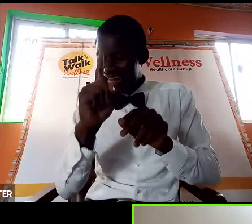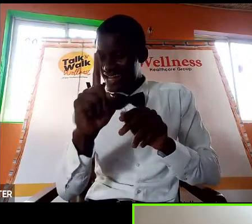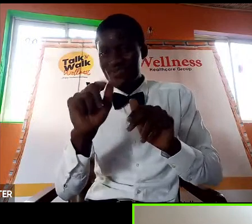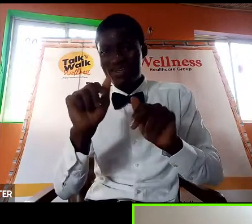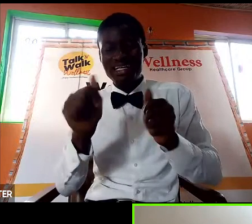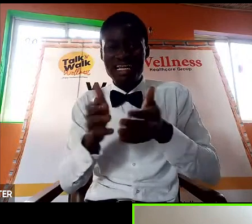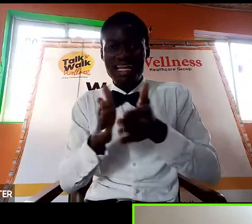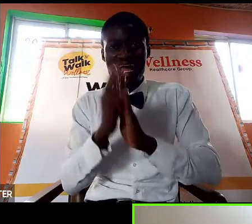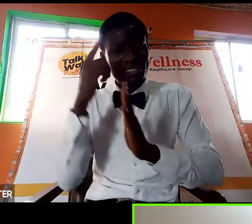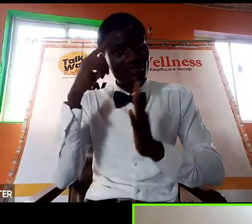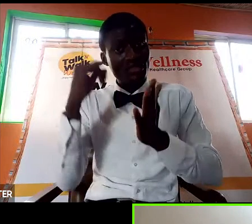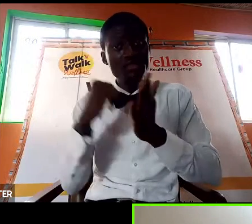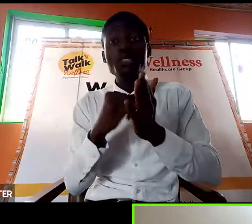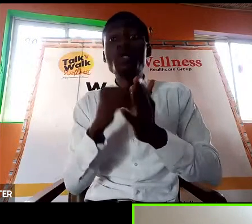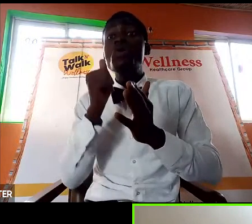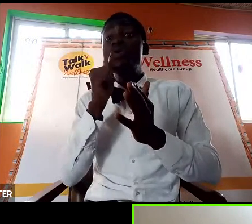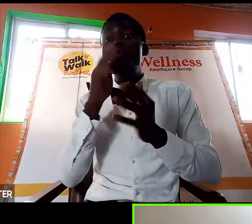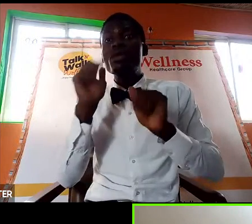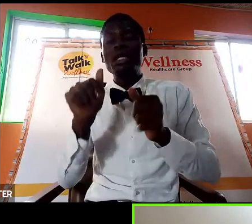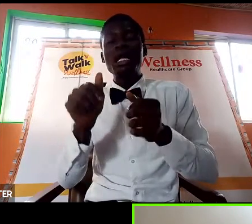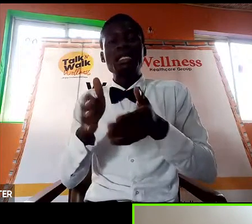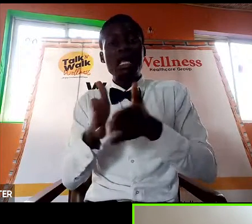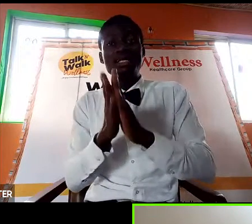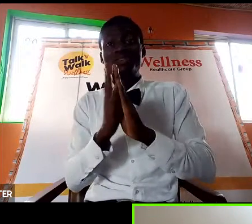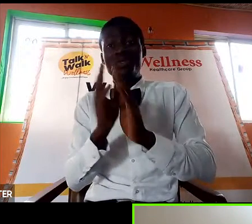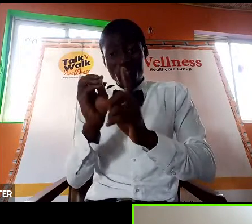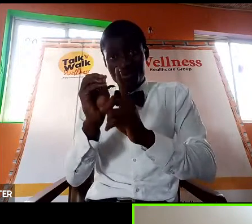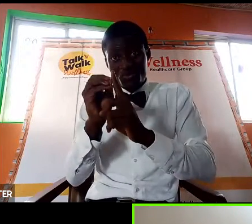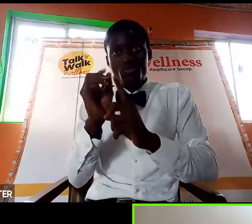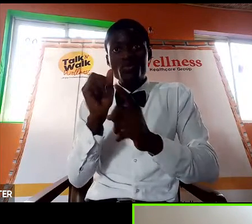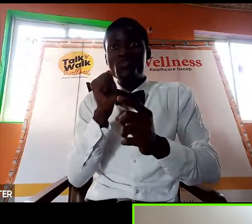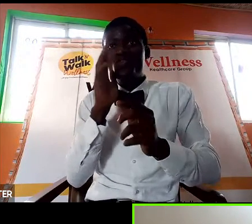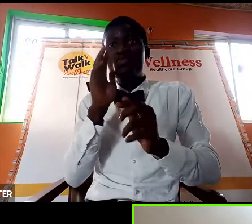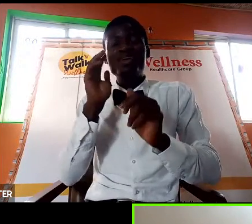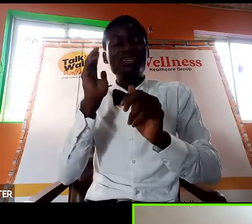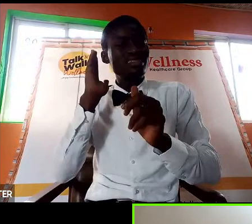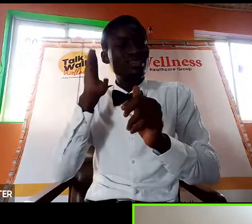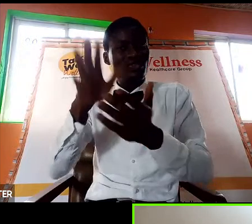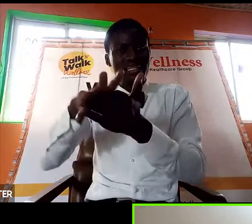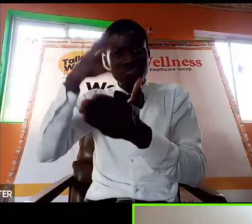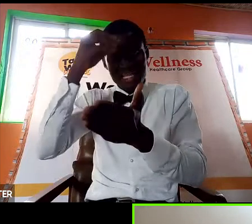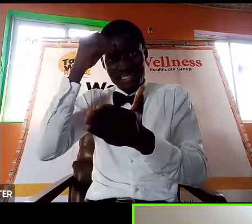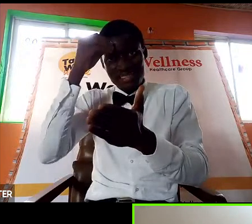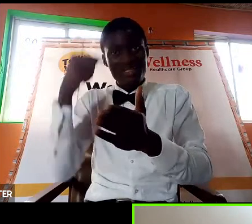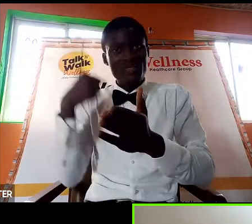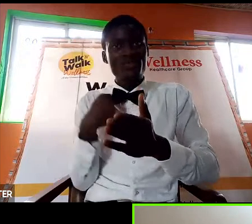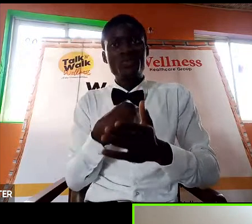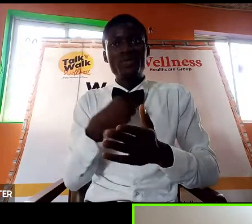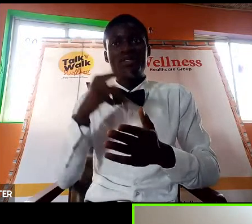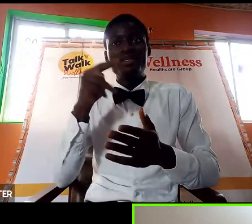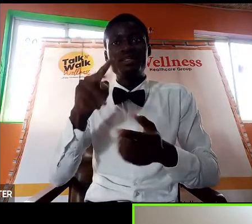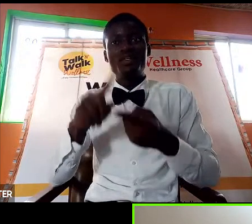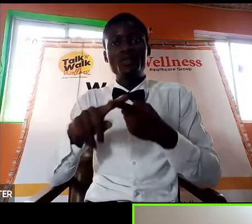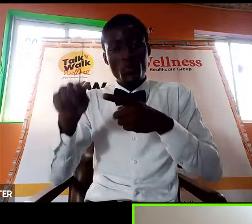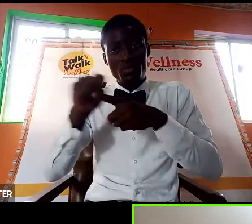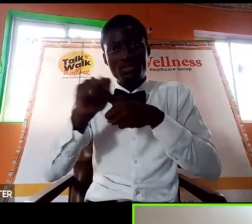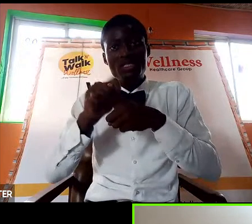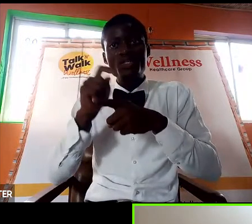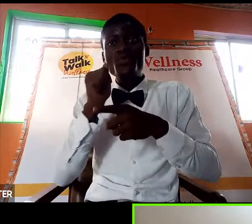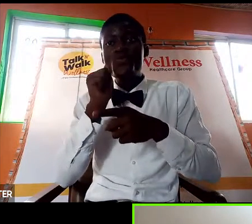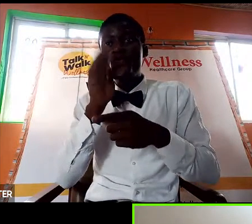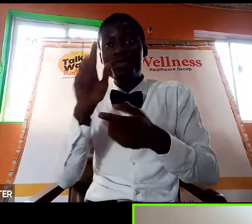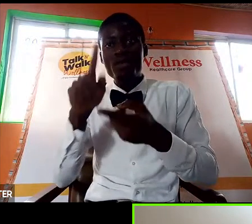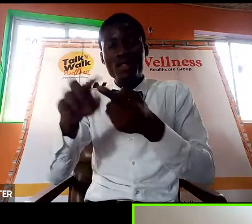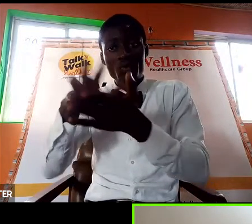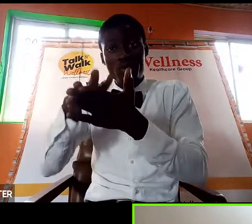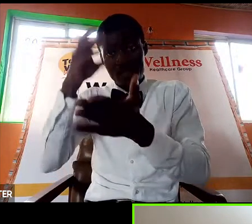should learn. I think in this part of the world, there is need to train women to learn. In fact, I have a topic like that, you know, because I never knew it was